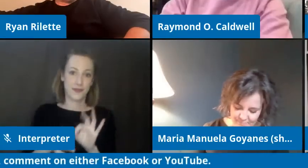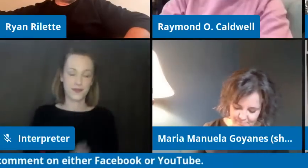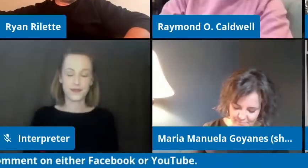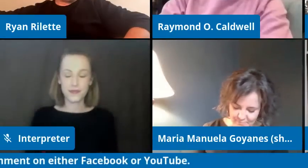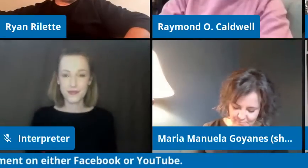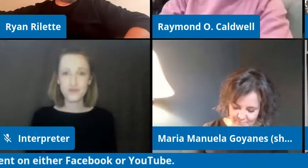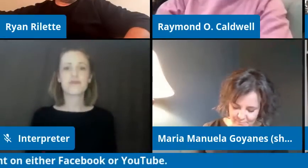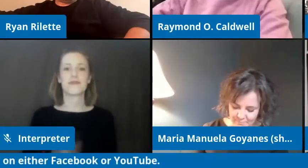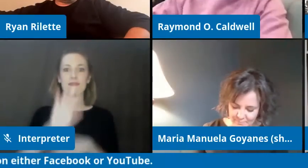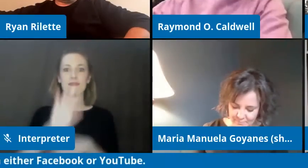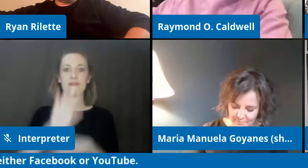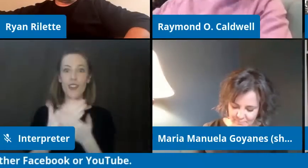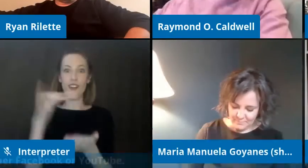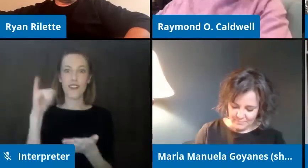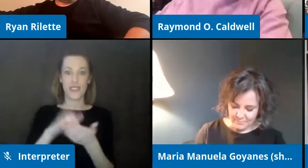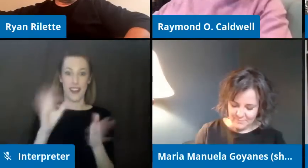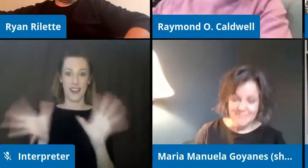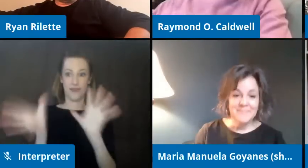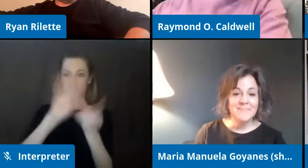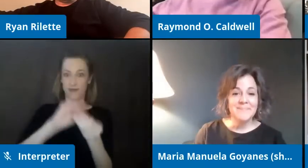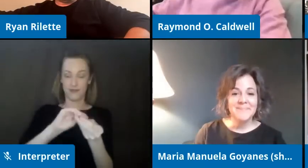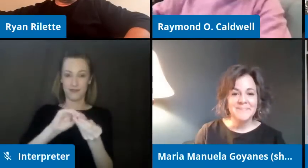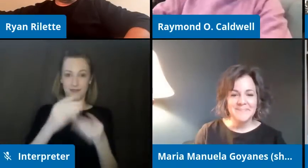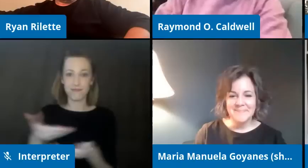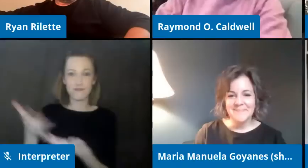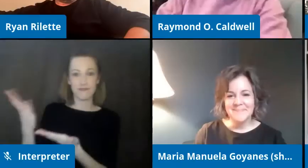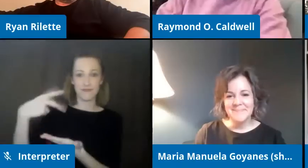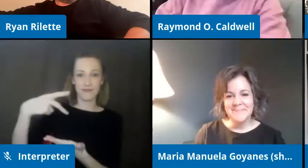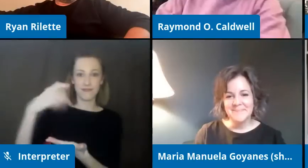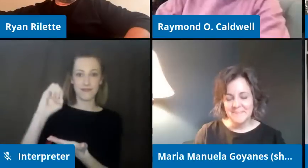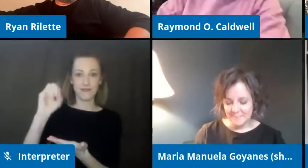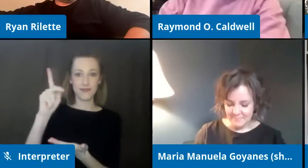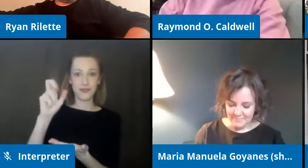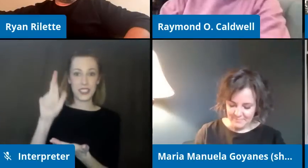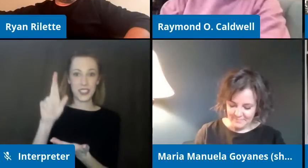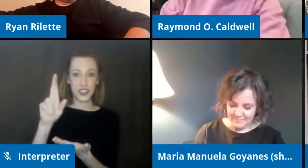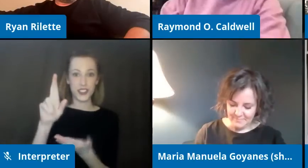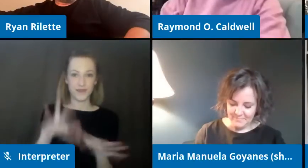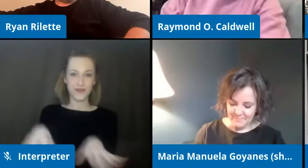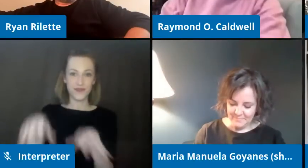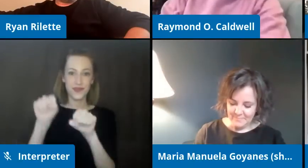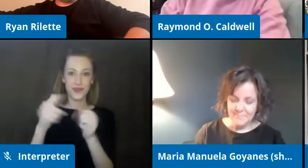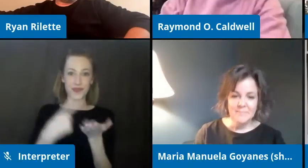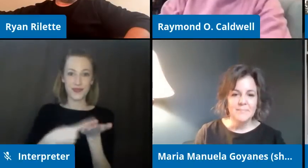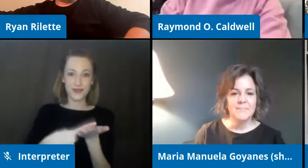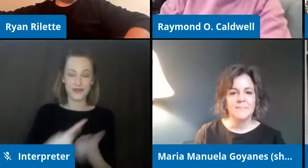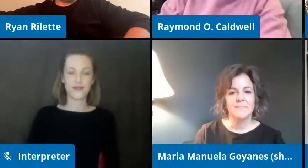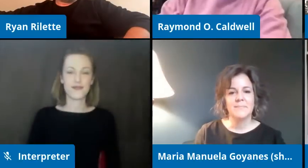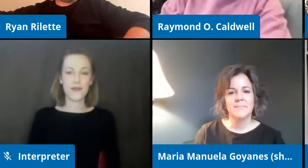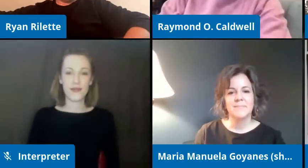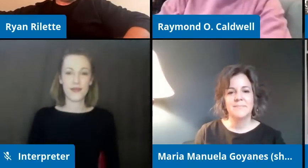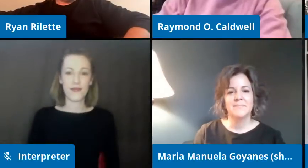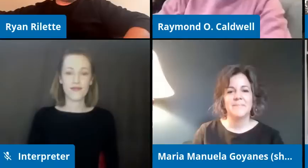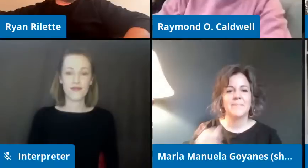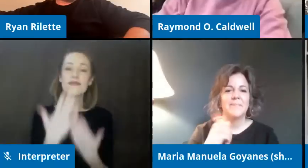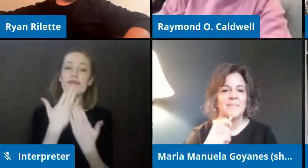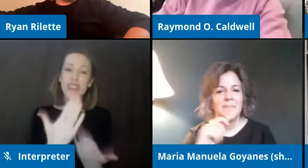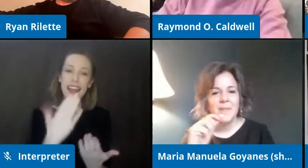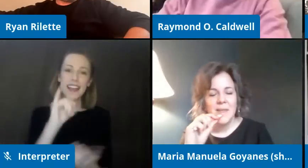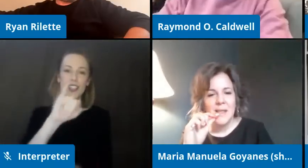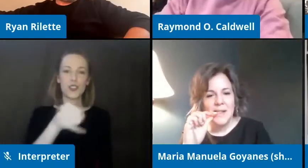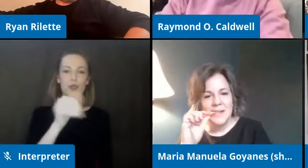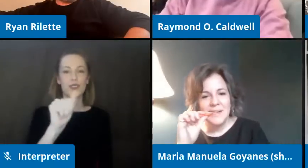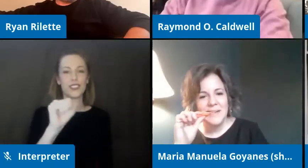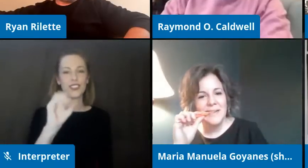all that, Peter, take us away. Thank you, Jason. It is a pleasure to see you